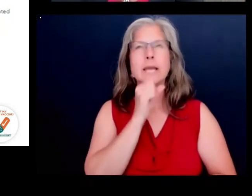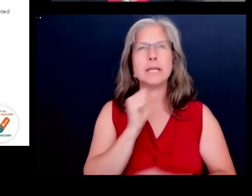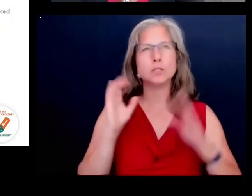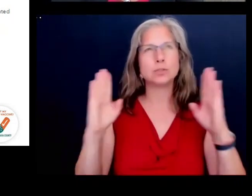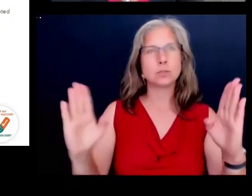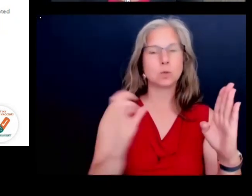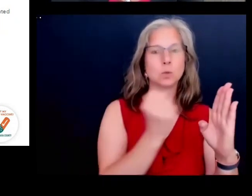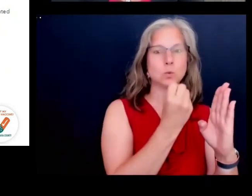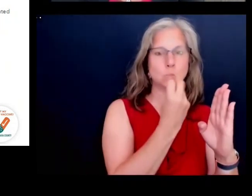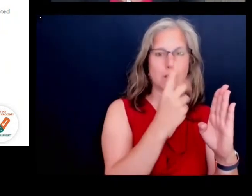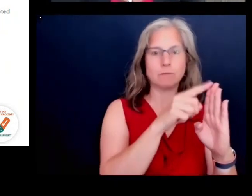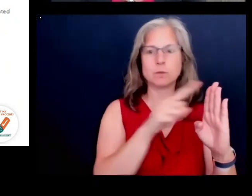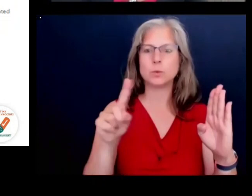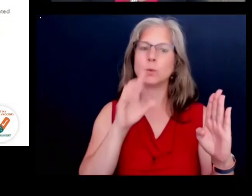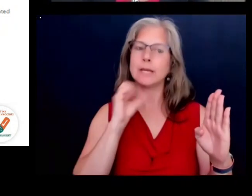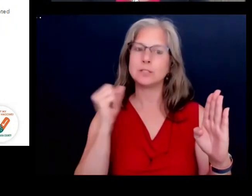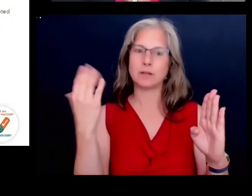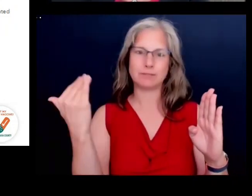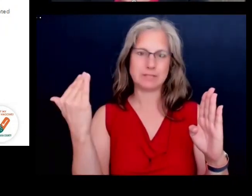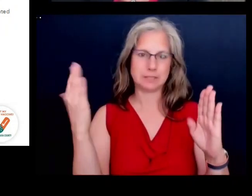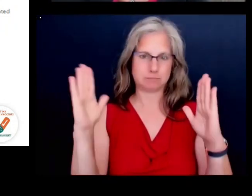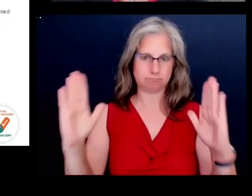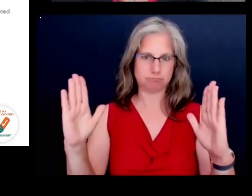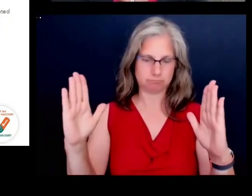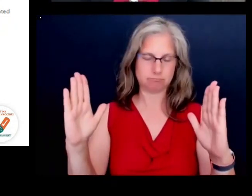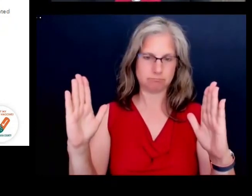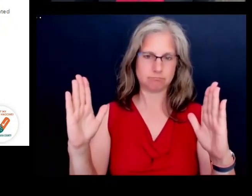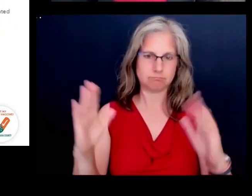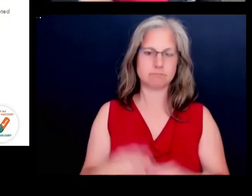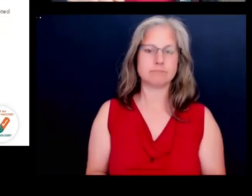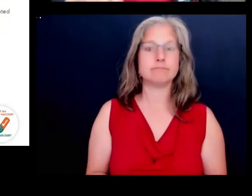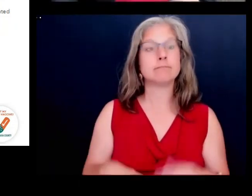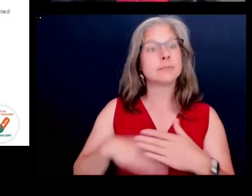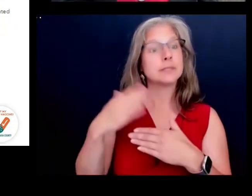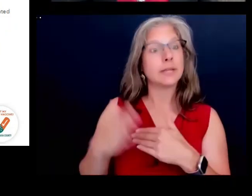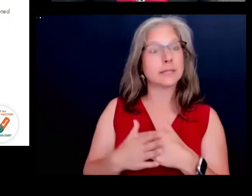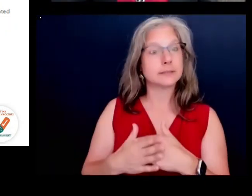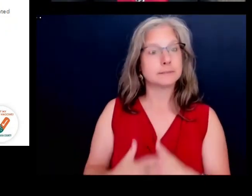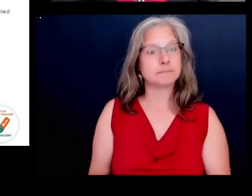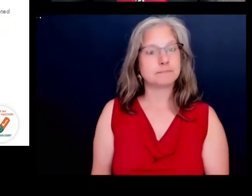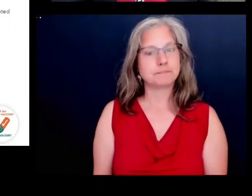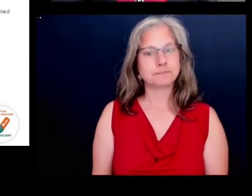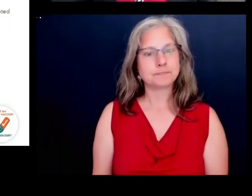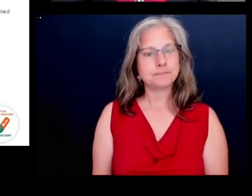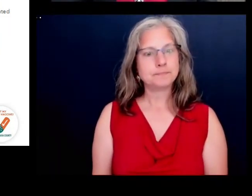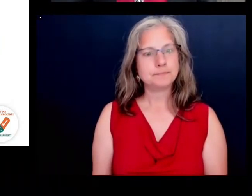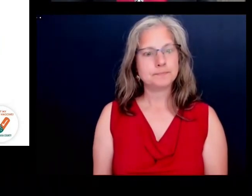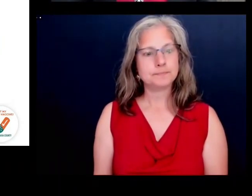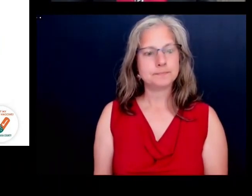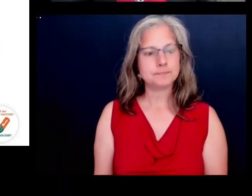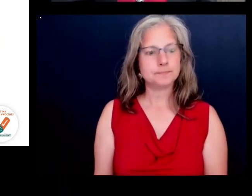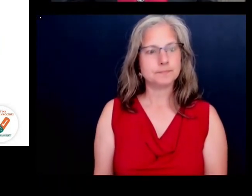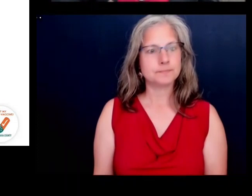between the age group of 12 to 15. Next.